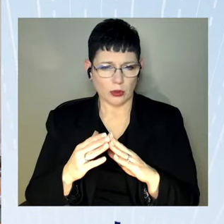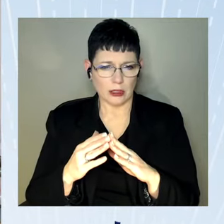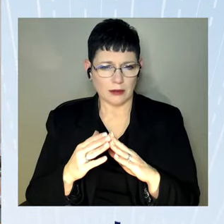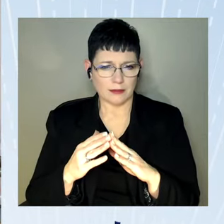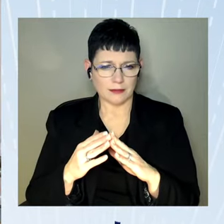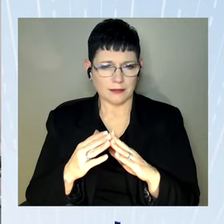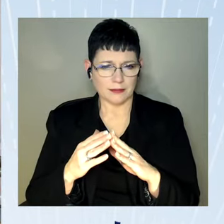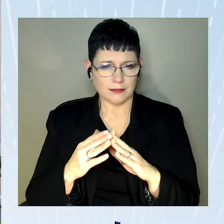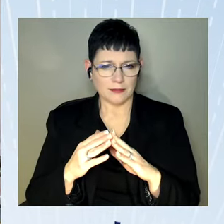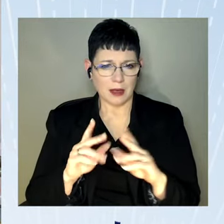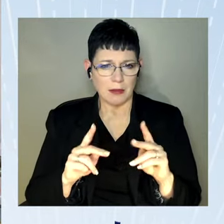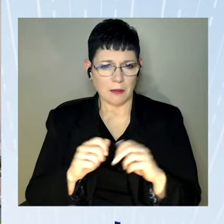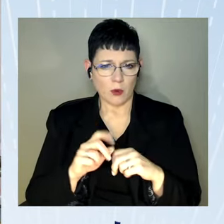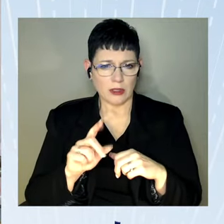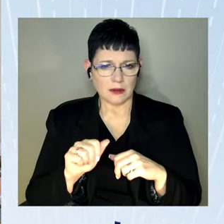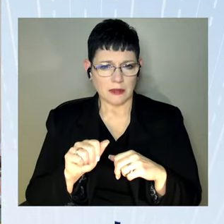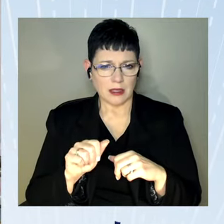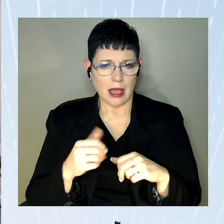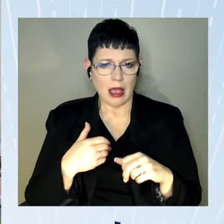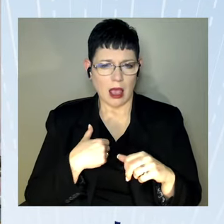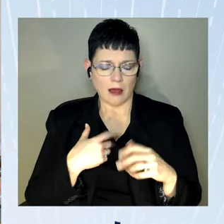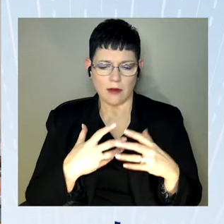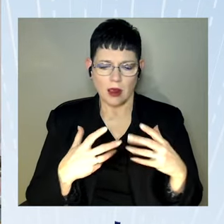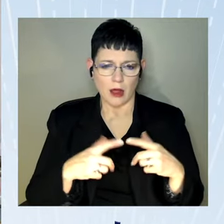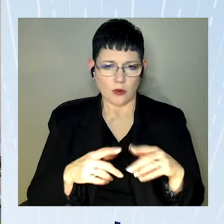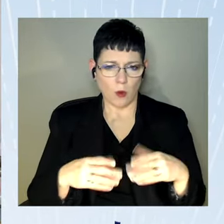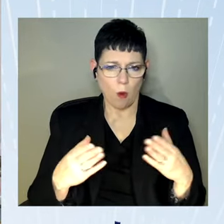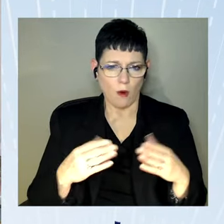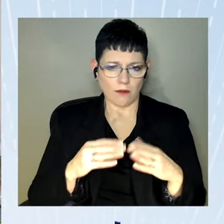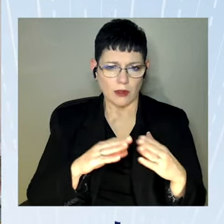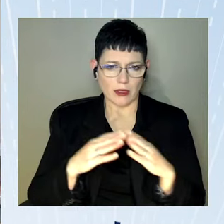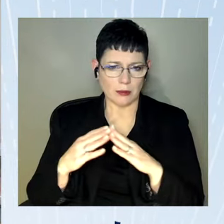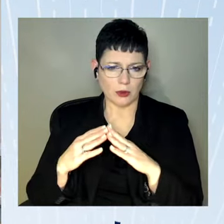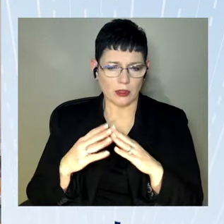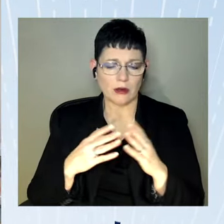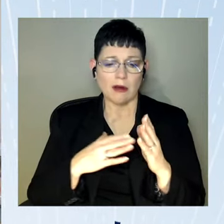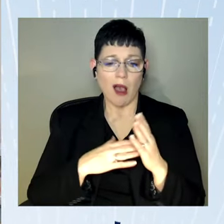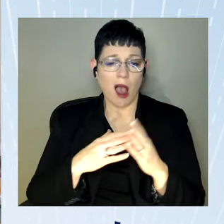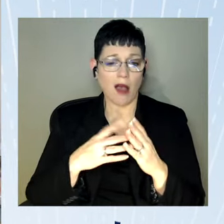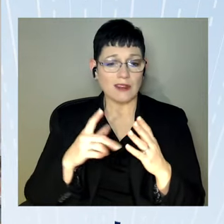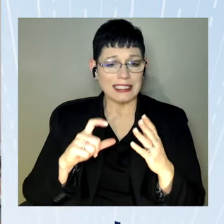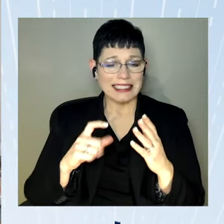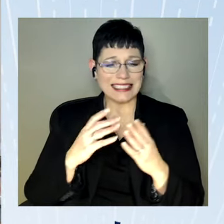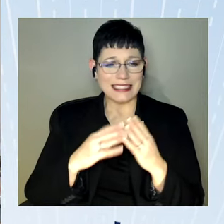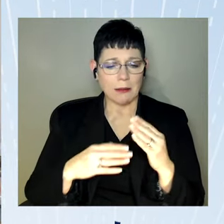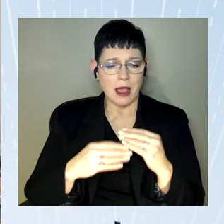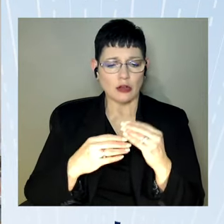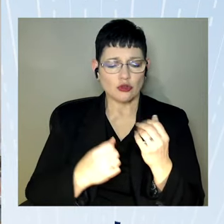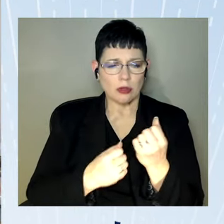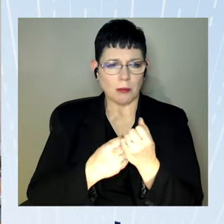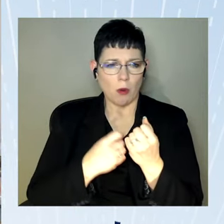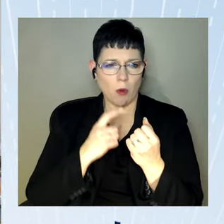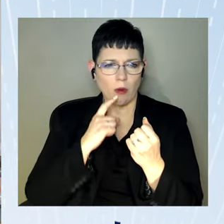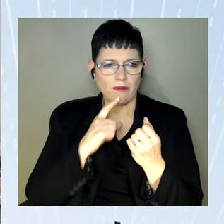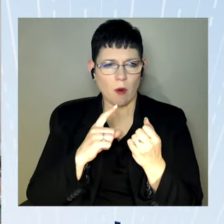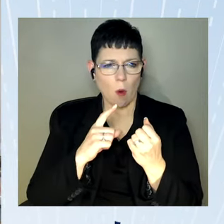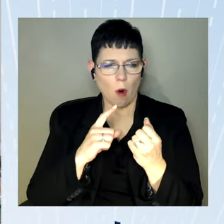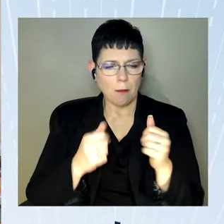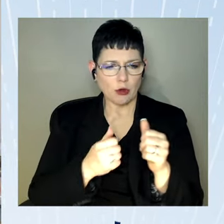with disabilities have a lot to offer in the community and oftentimes just need the support to be involved and pursue their own